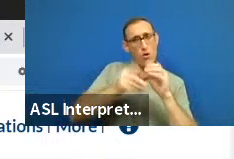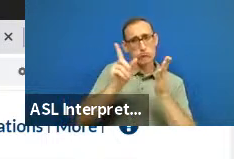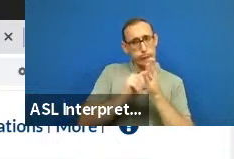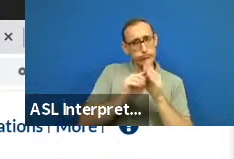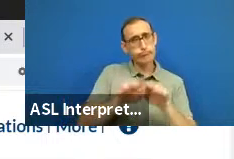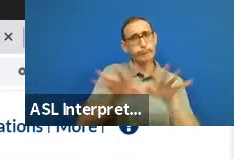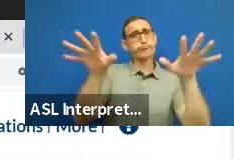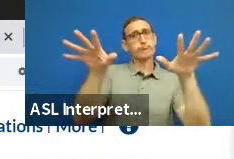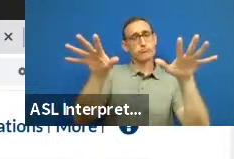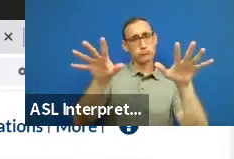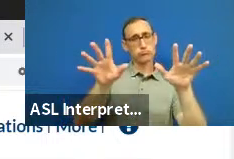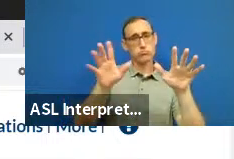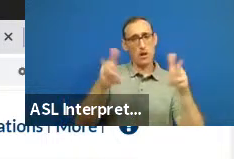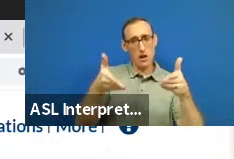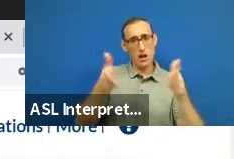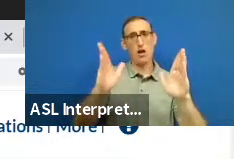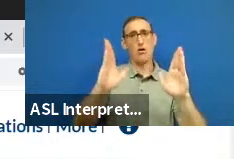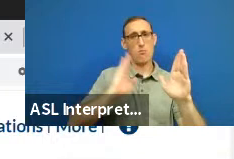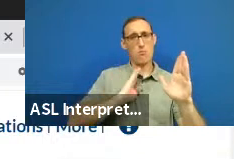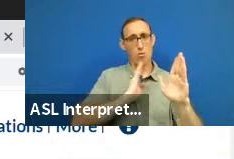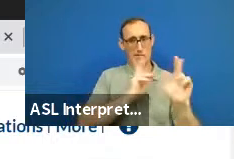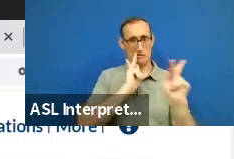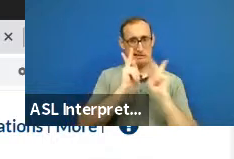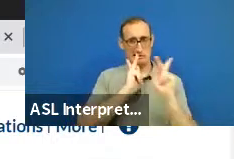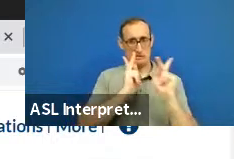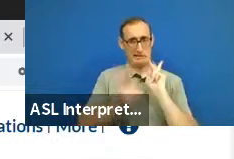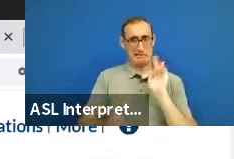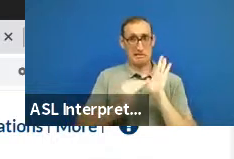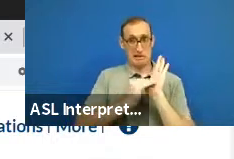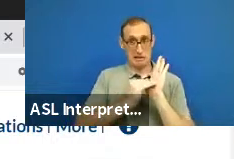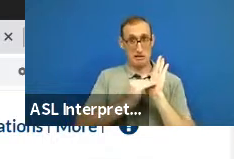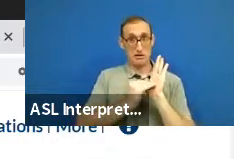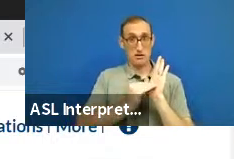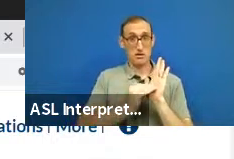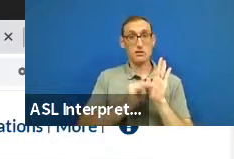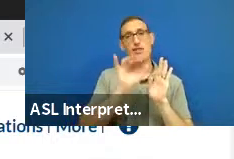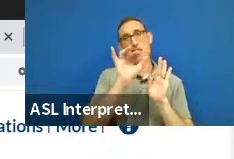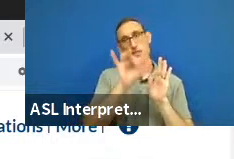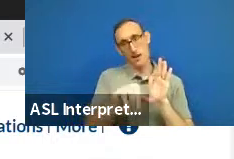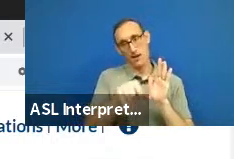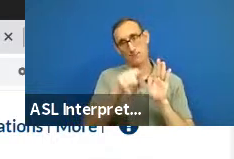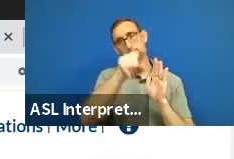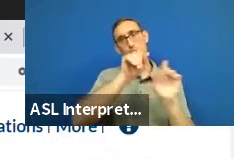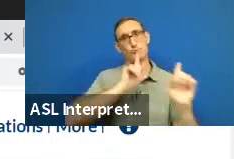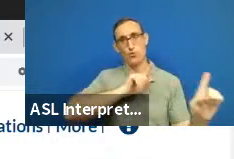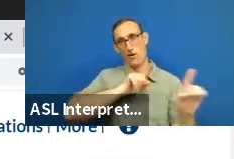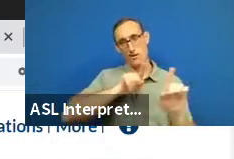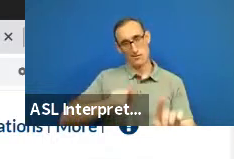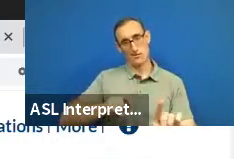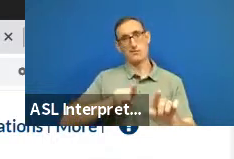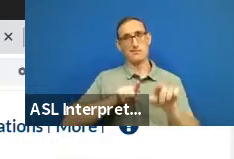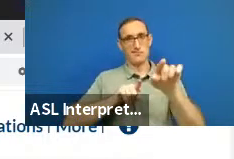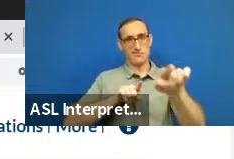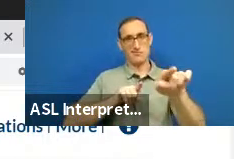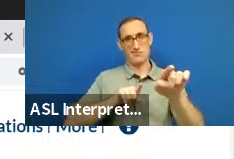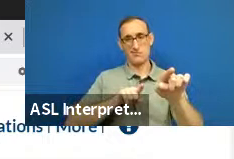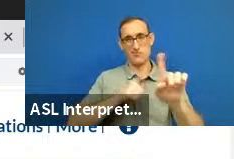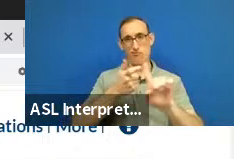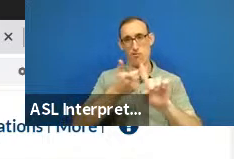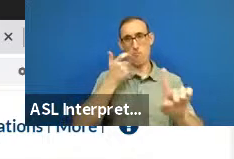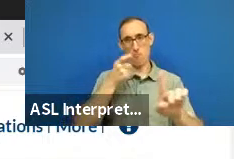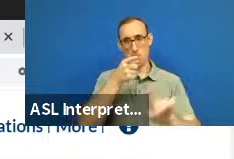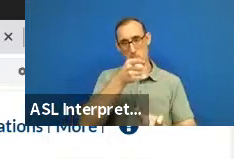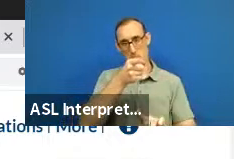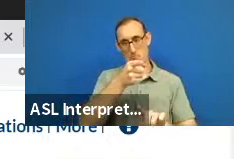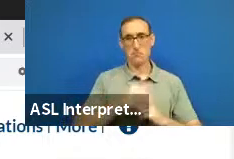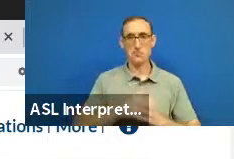But most importantly, these would be, this is what that directive references. Now, Mr.